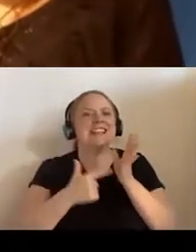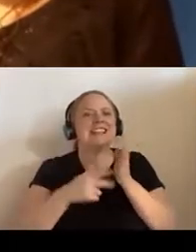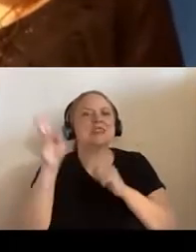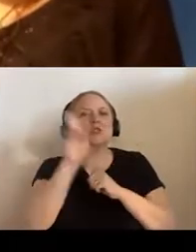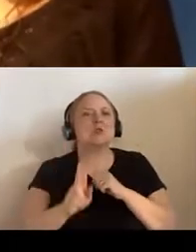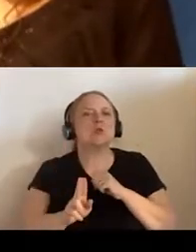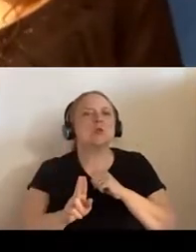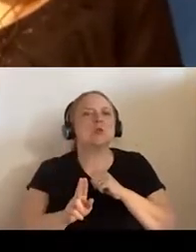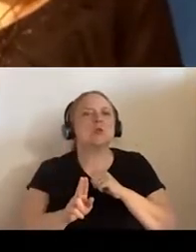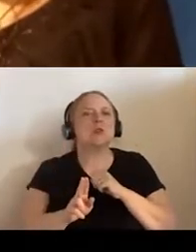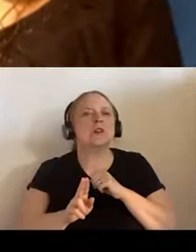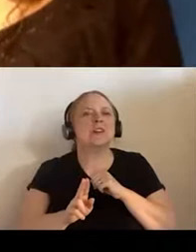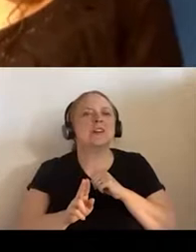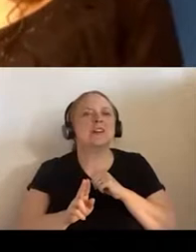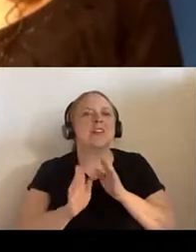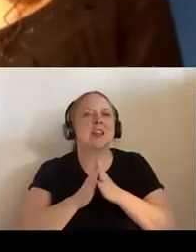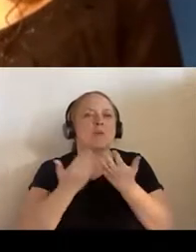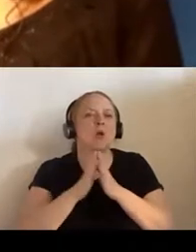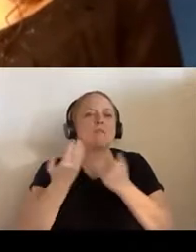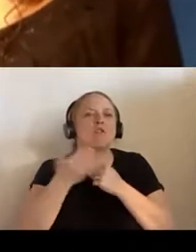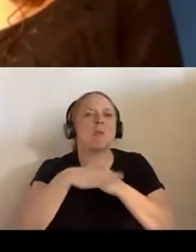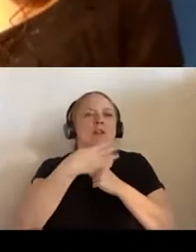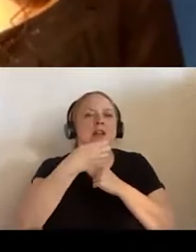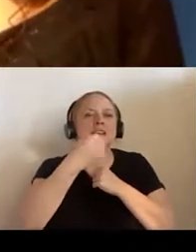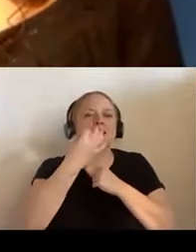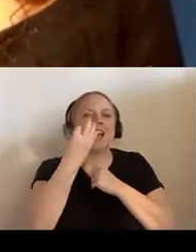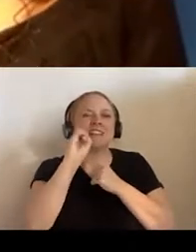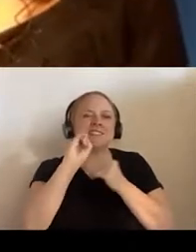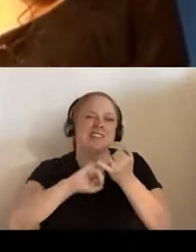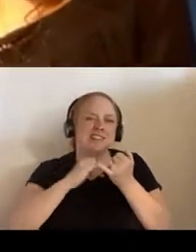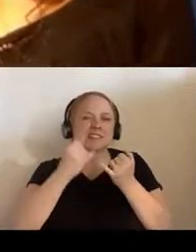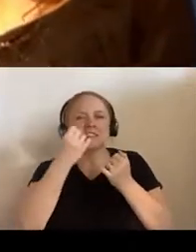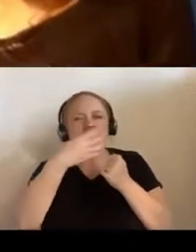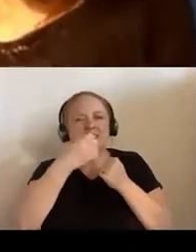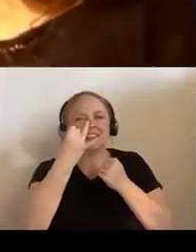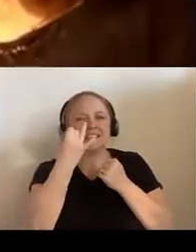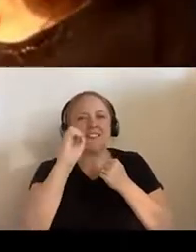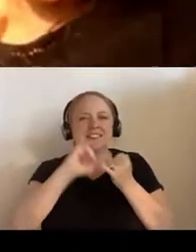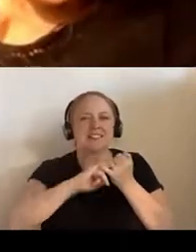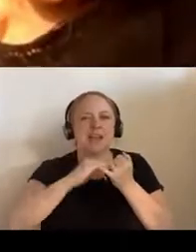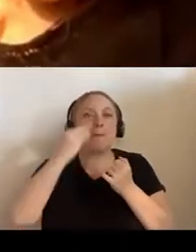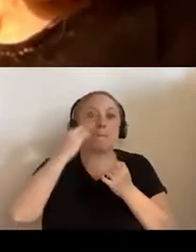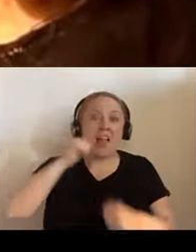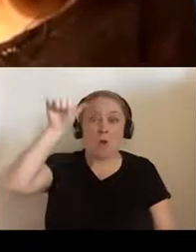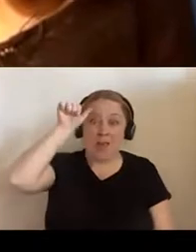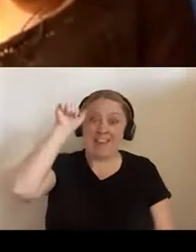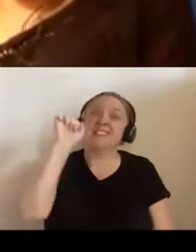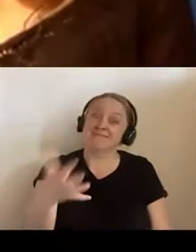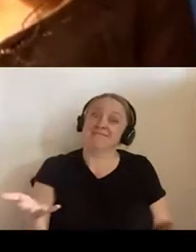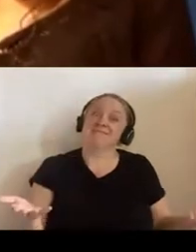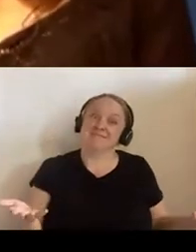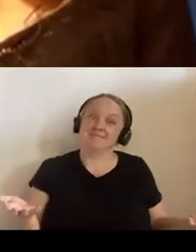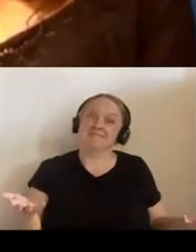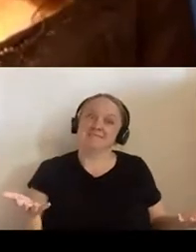like 70s, 80s, Black awareness kind of, yeah, exactly. Black awareness kind